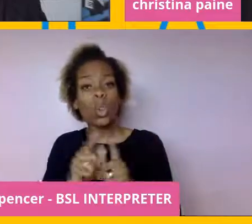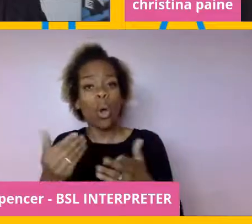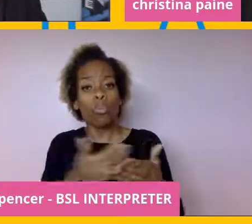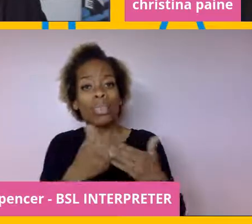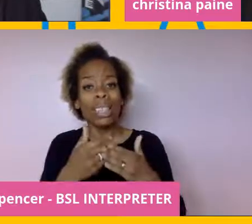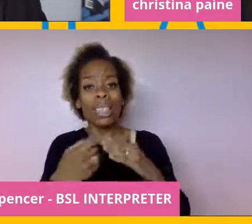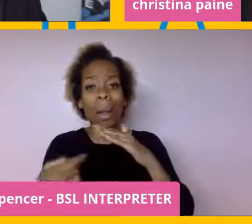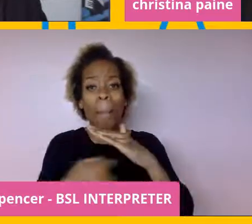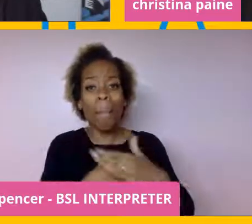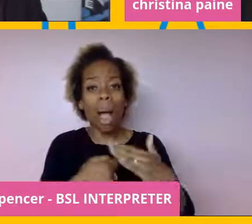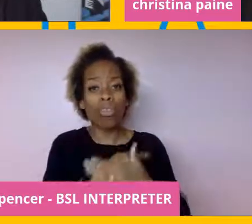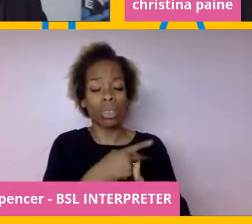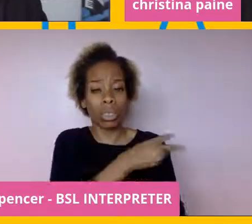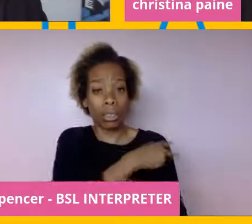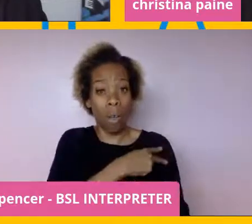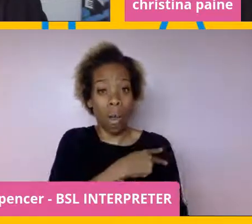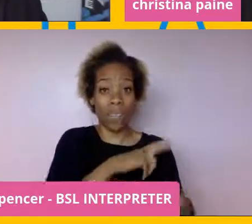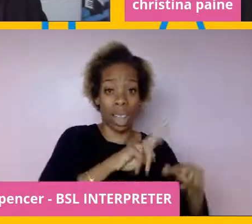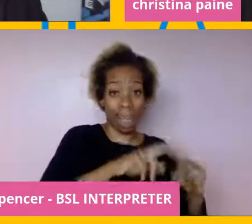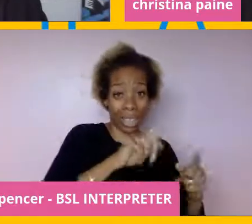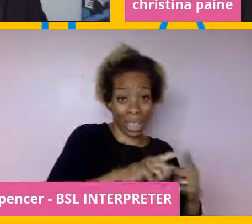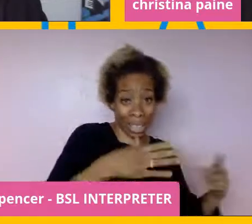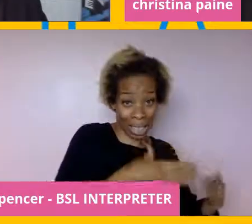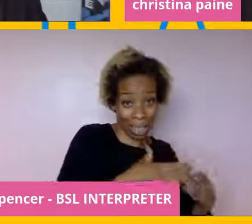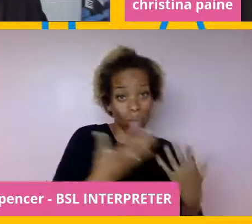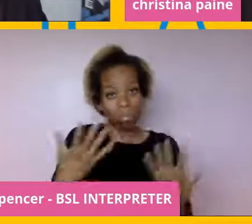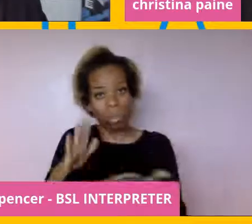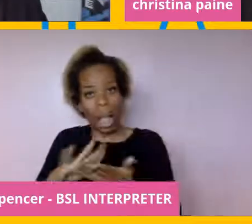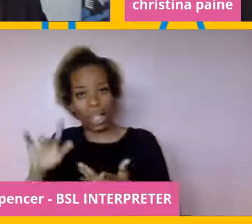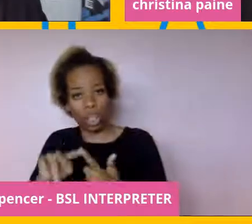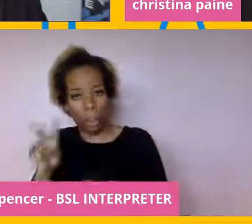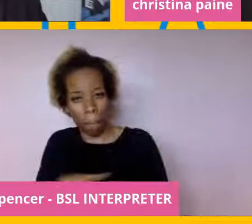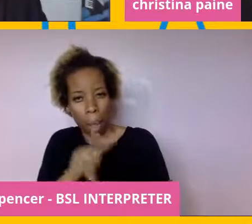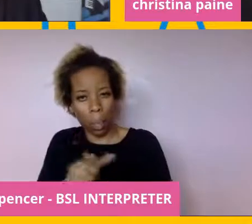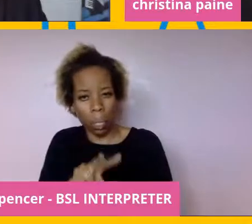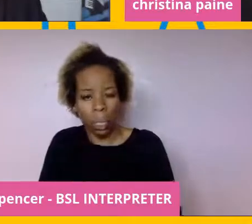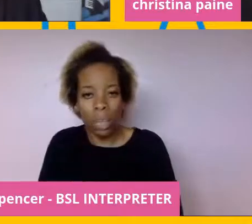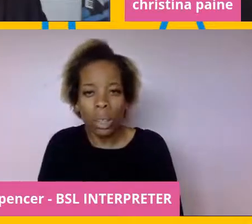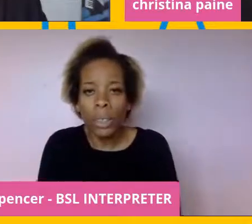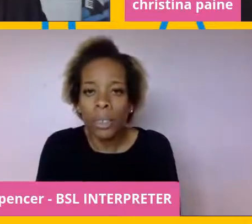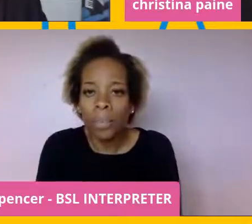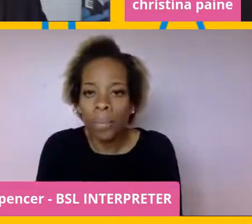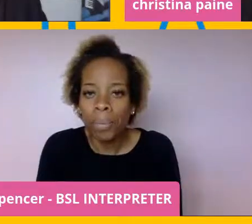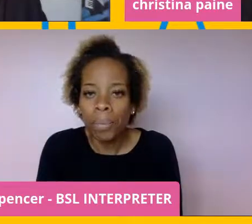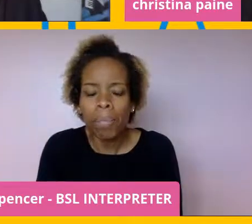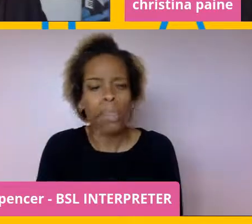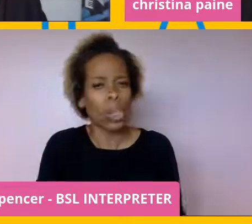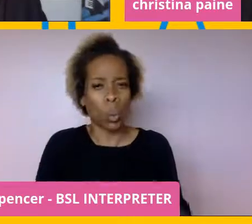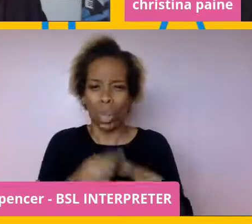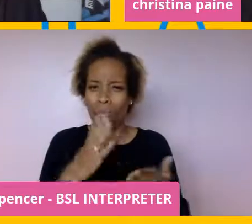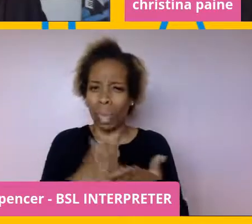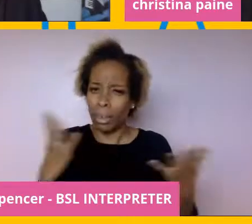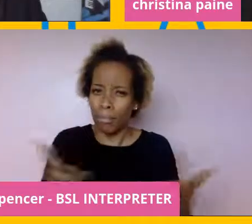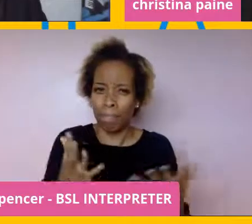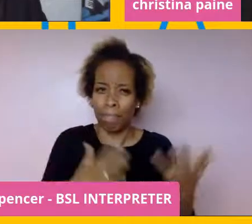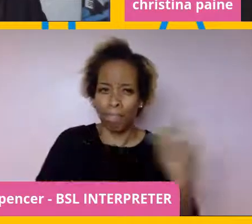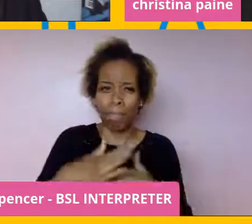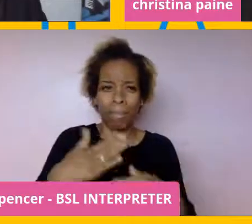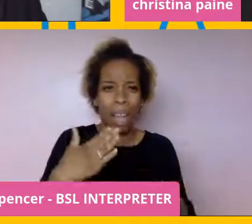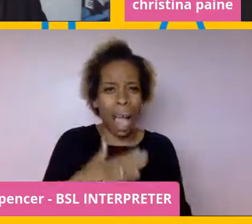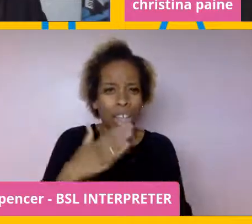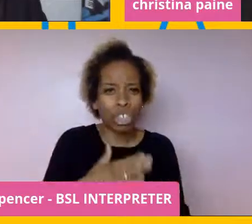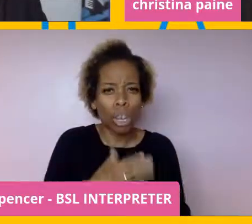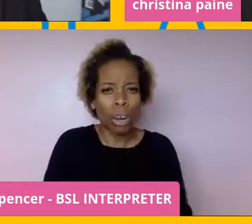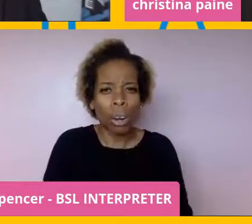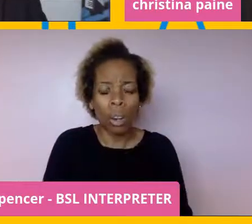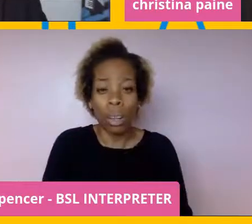most important, protecting migrant staff in HMFE. So I'd invite, get involved with the 10 Steps and let's all put it into